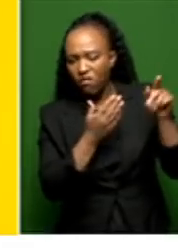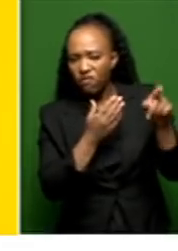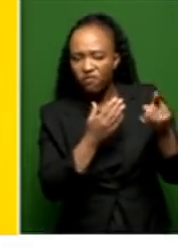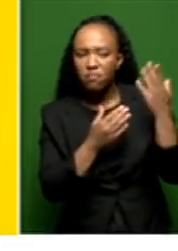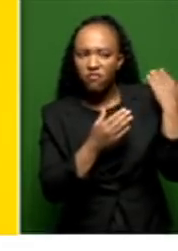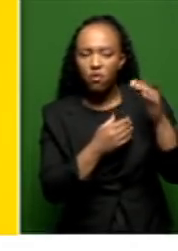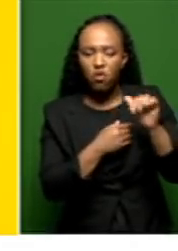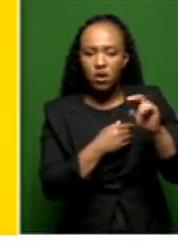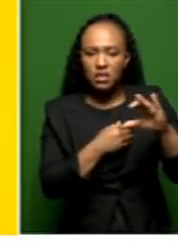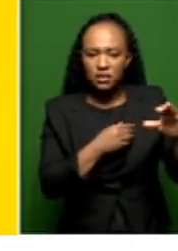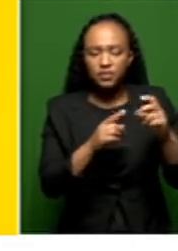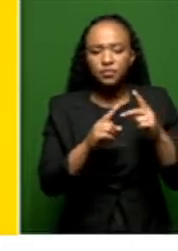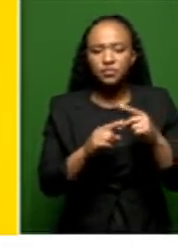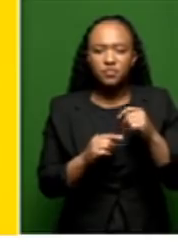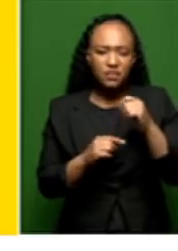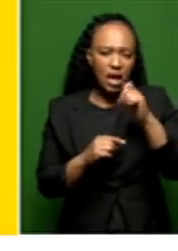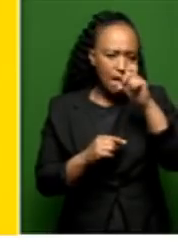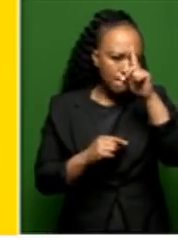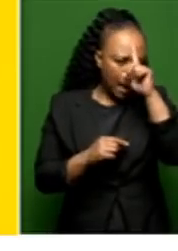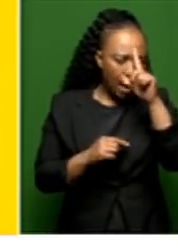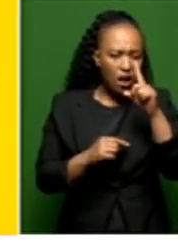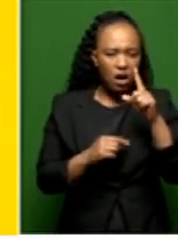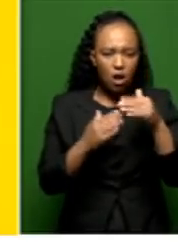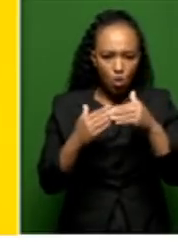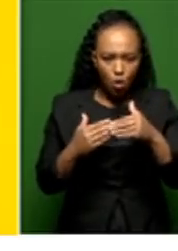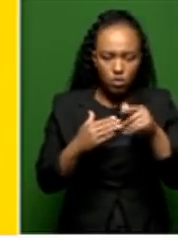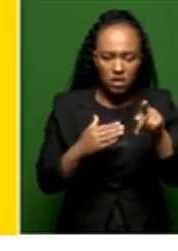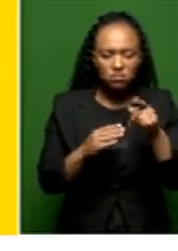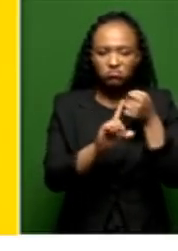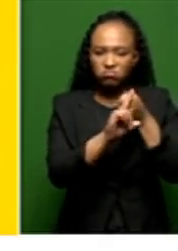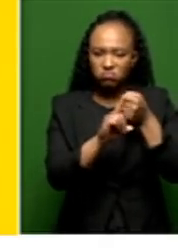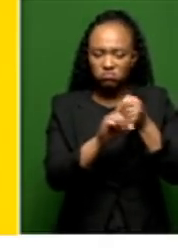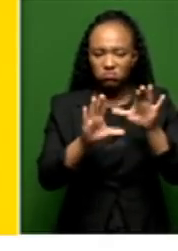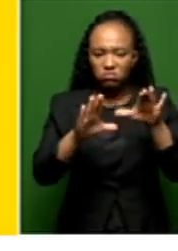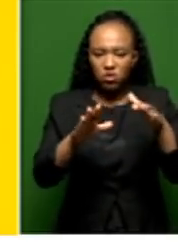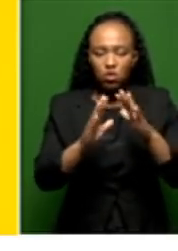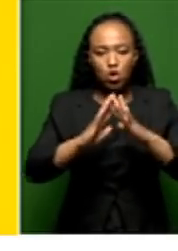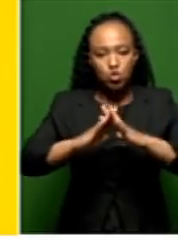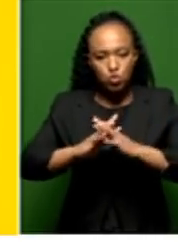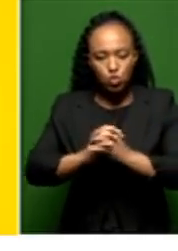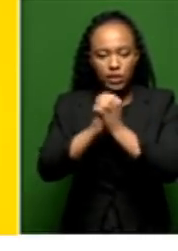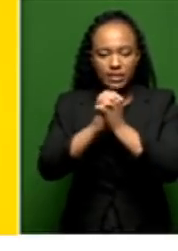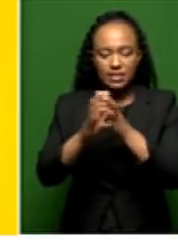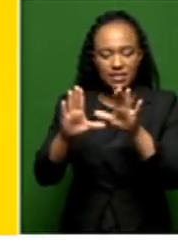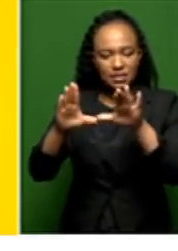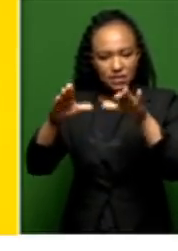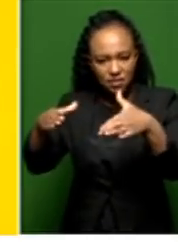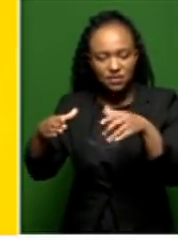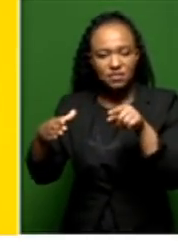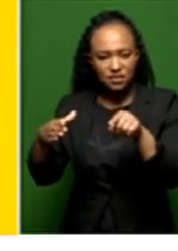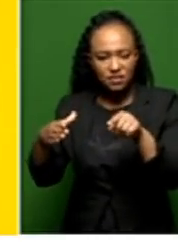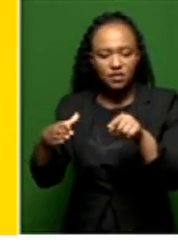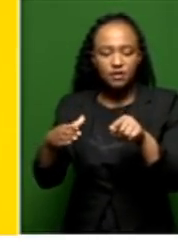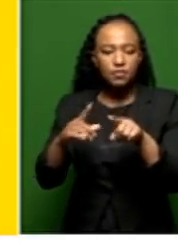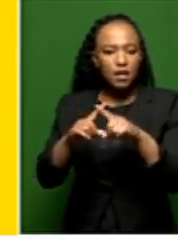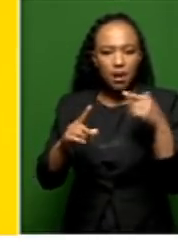ANC, the Black Consciousness Movement, the Pan-Africanist movement, your Unity movement. And so on. But I think